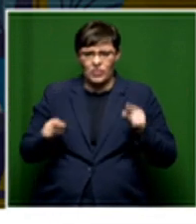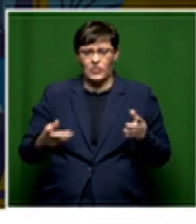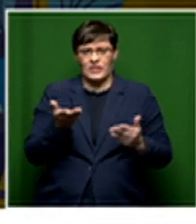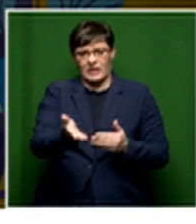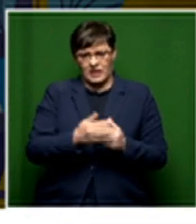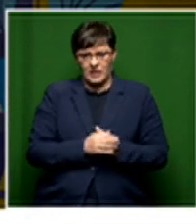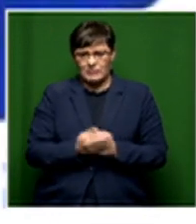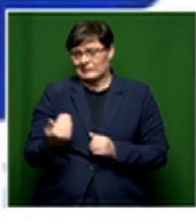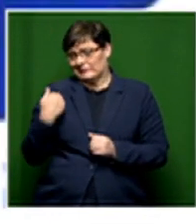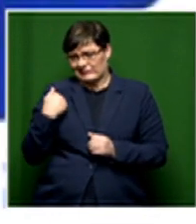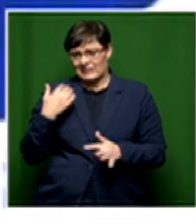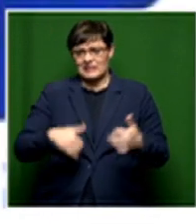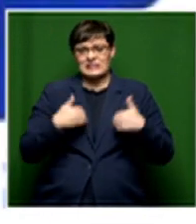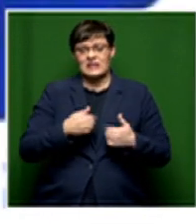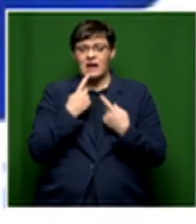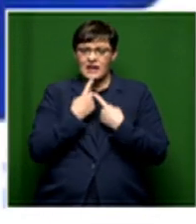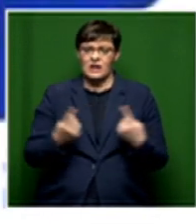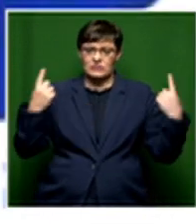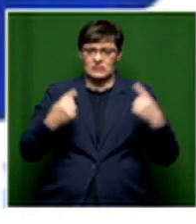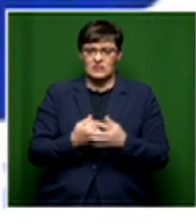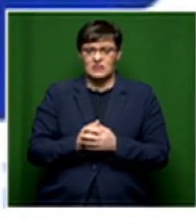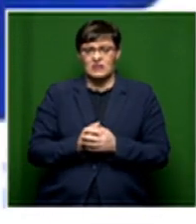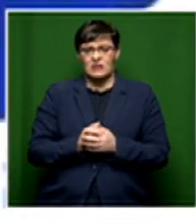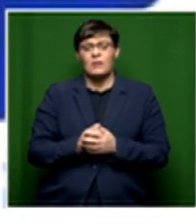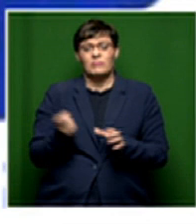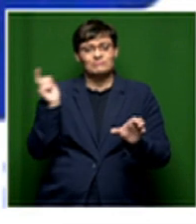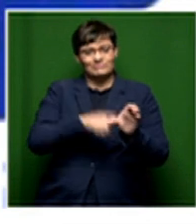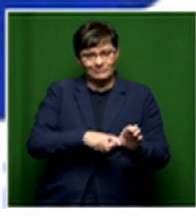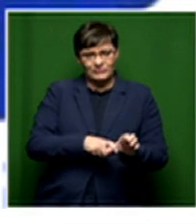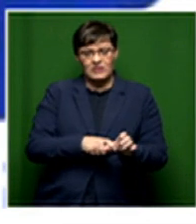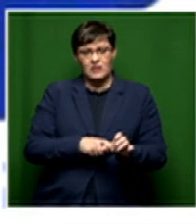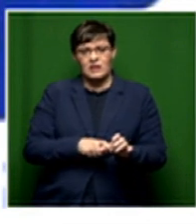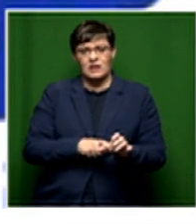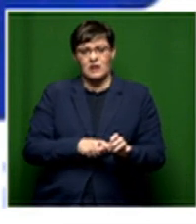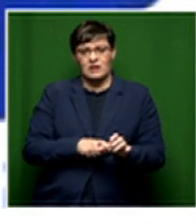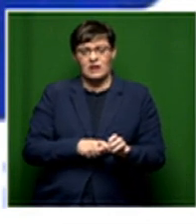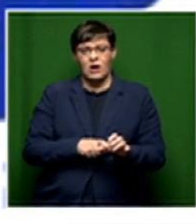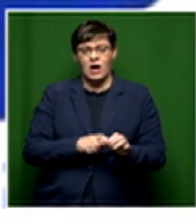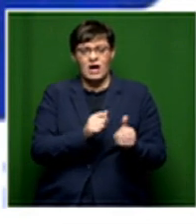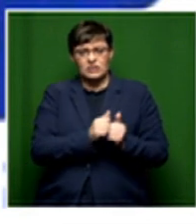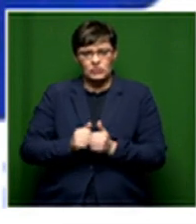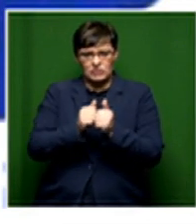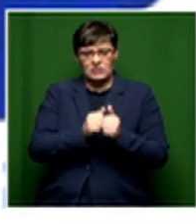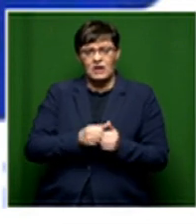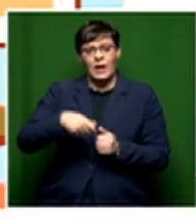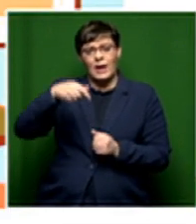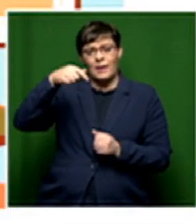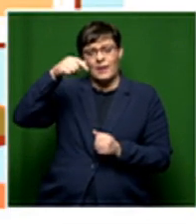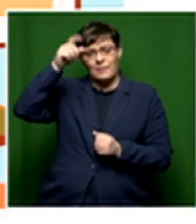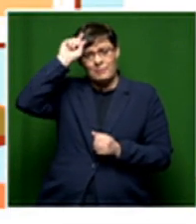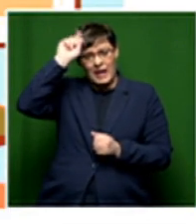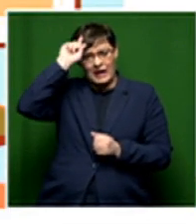But we've also recently quite excitedly announced on the conference that we're also joining forces with the Association of Black